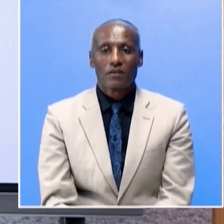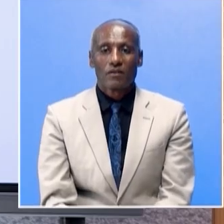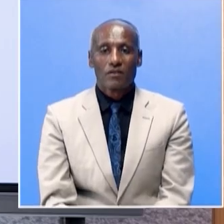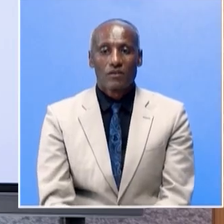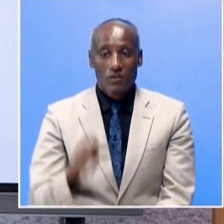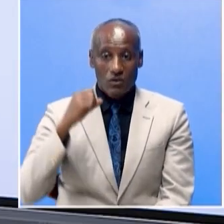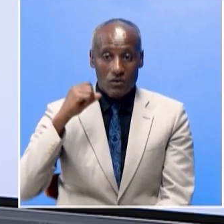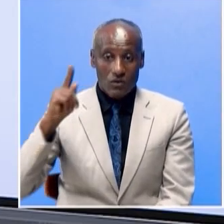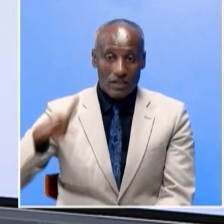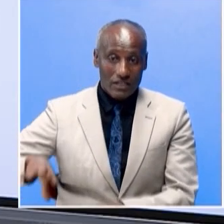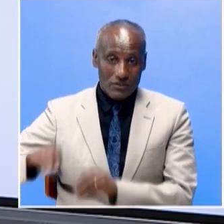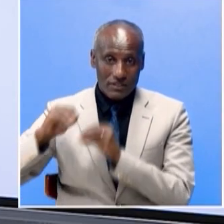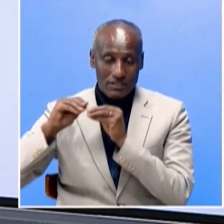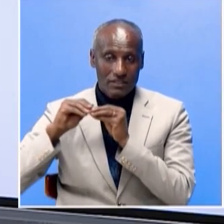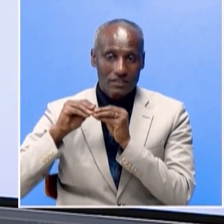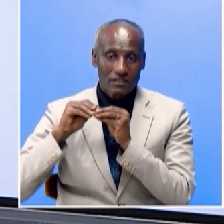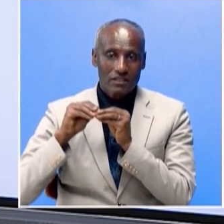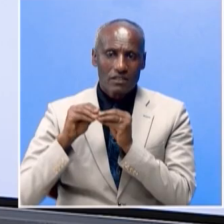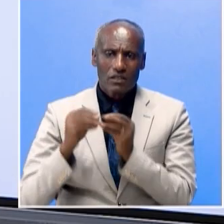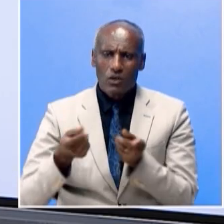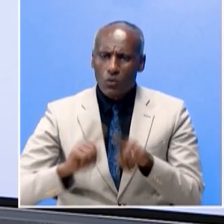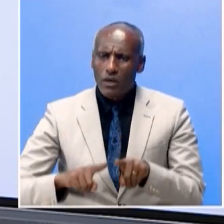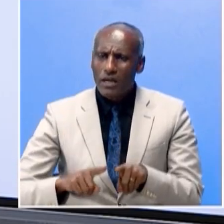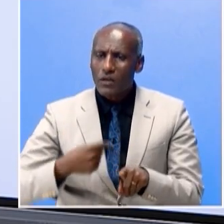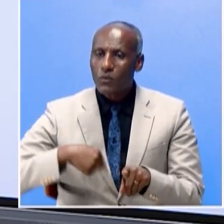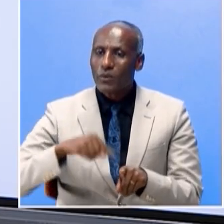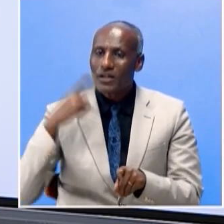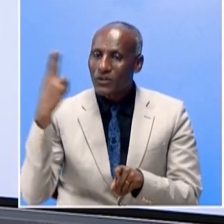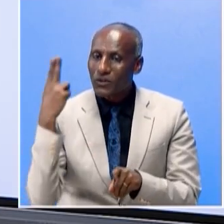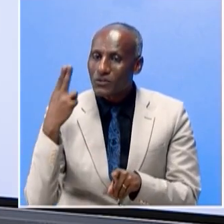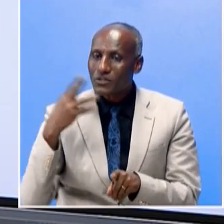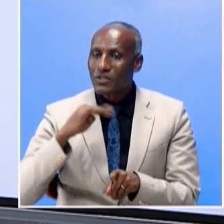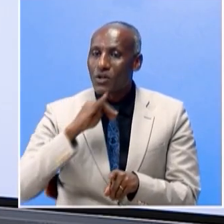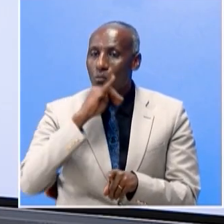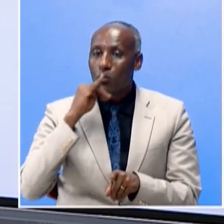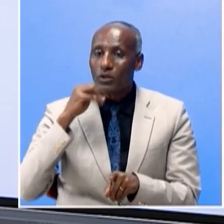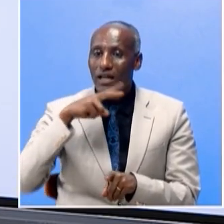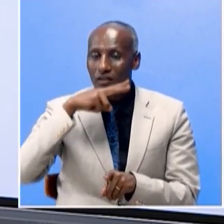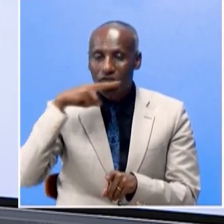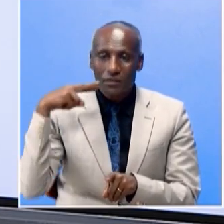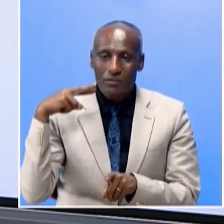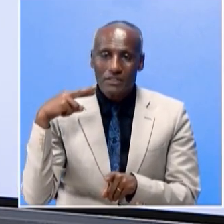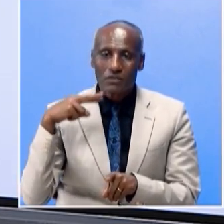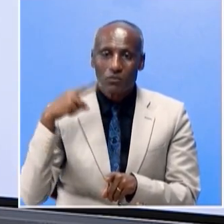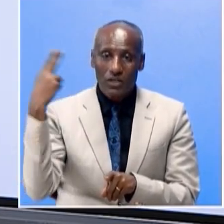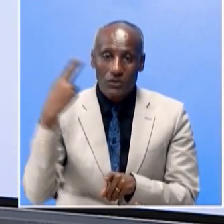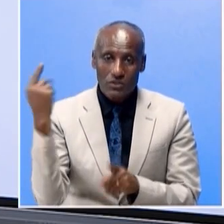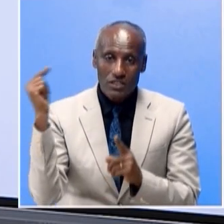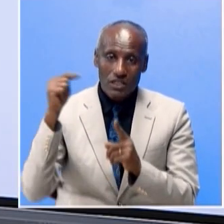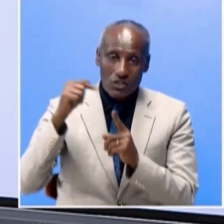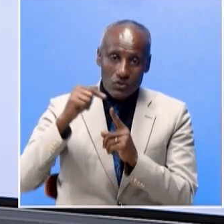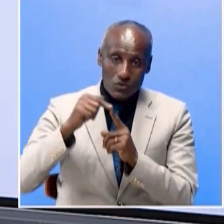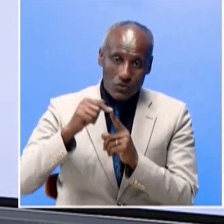Okay, students, do you know when do we use modal verbs? Modal verbs are used to talk about one,